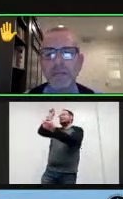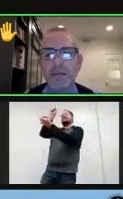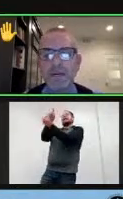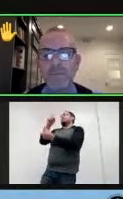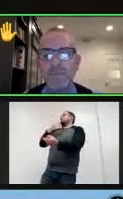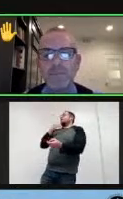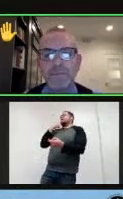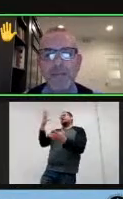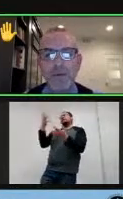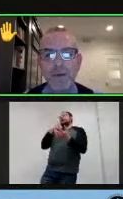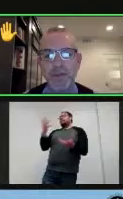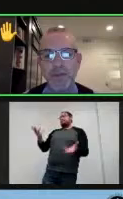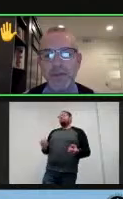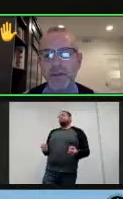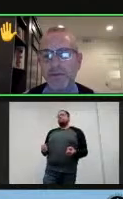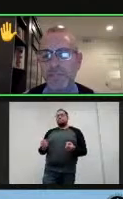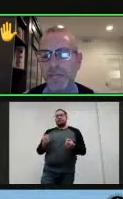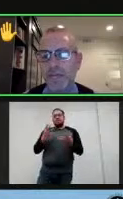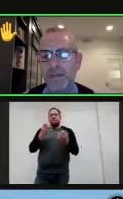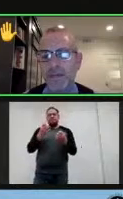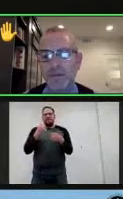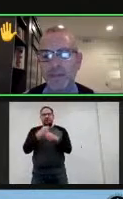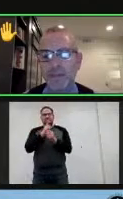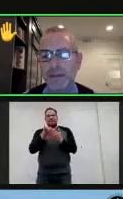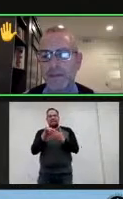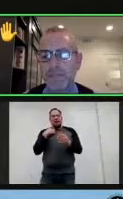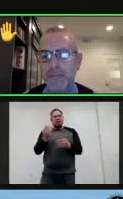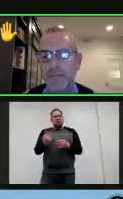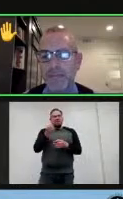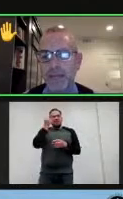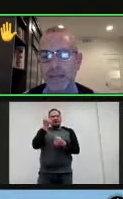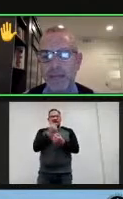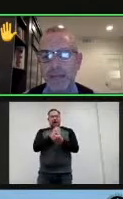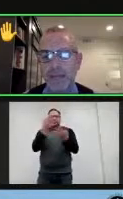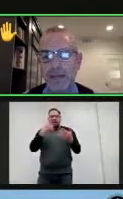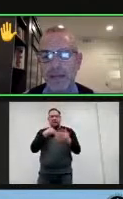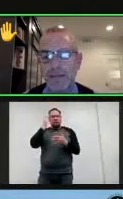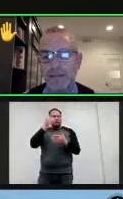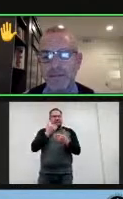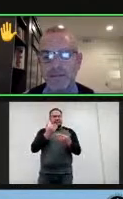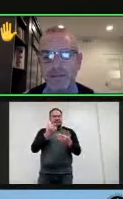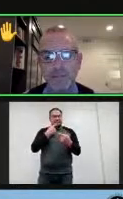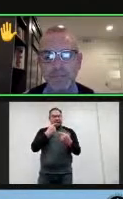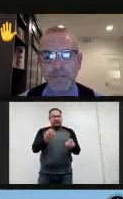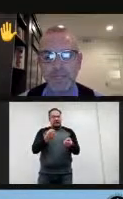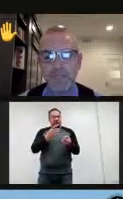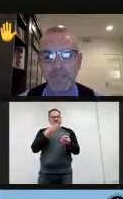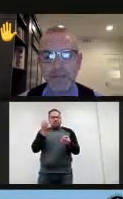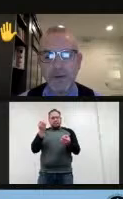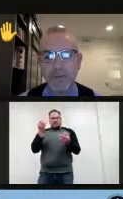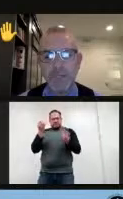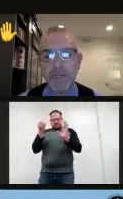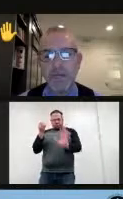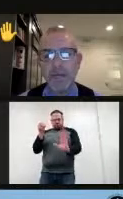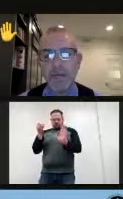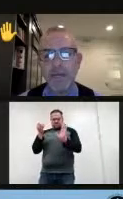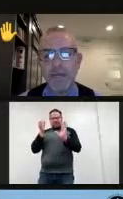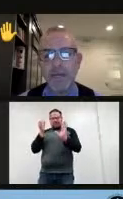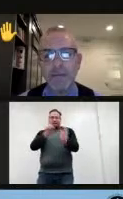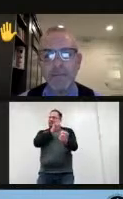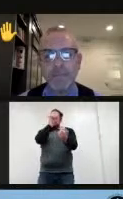say. I wanna make sure I understand everything that I'm gonna be saying then. And the superintendent is exactly what I was